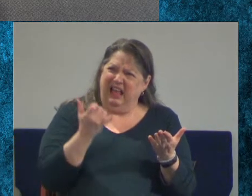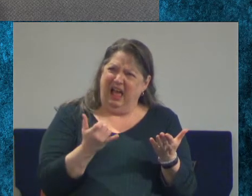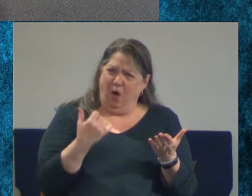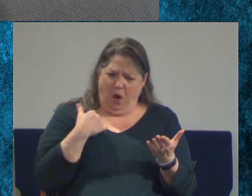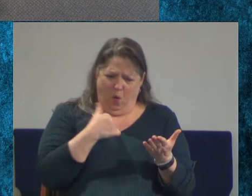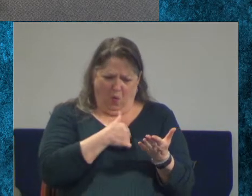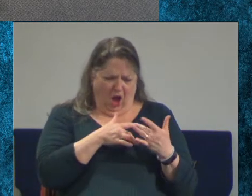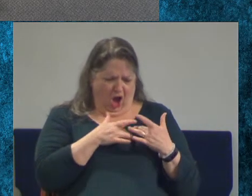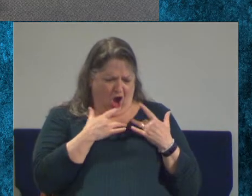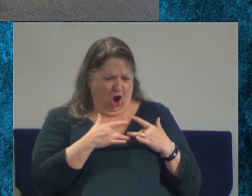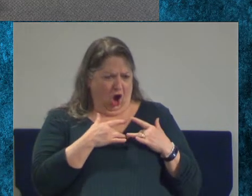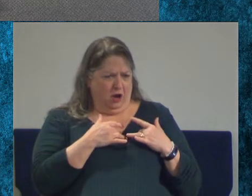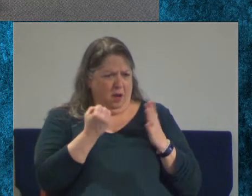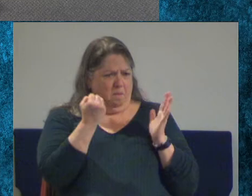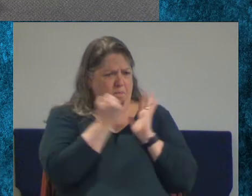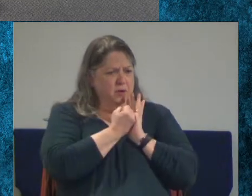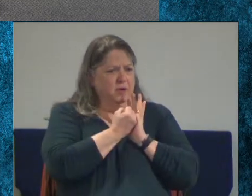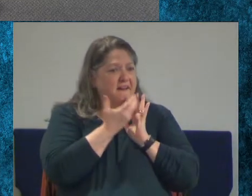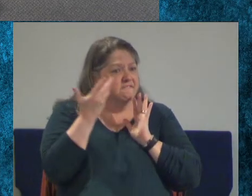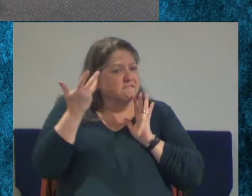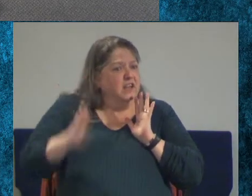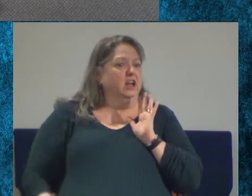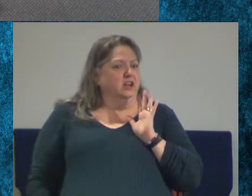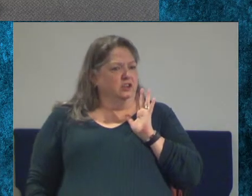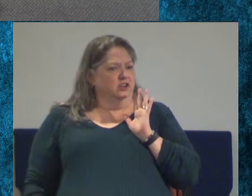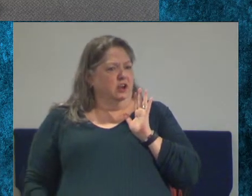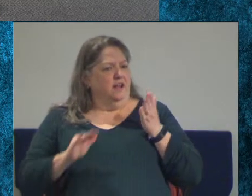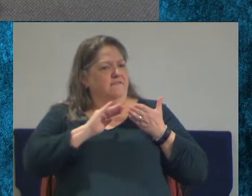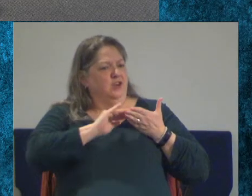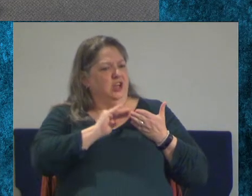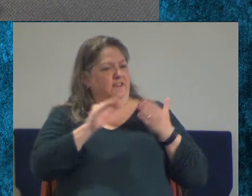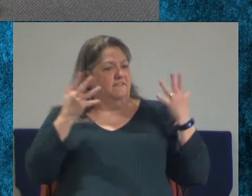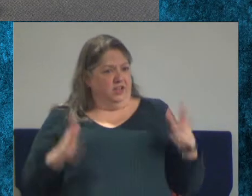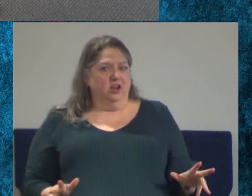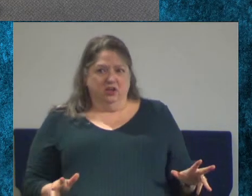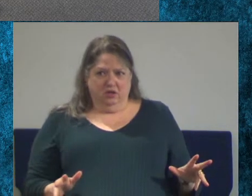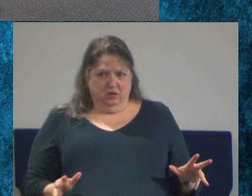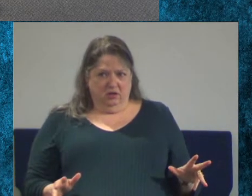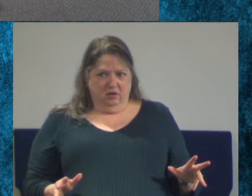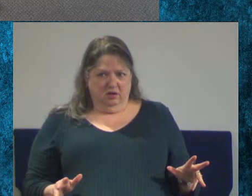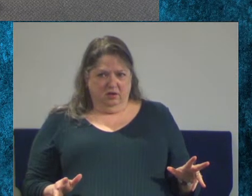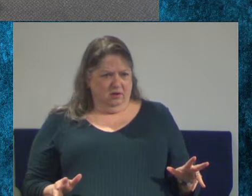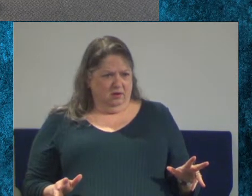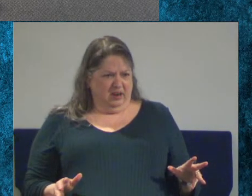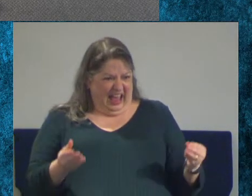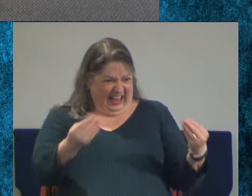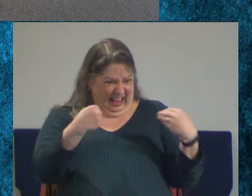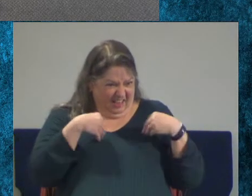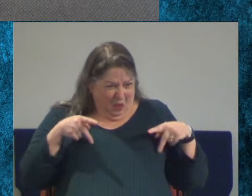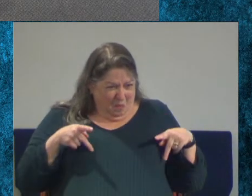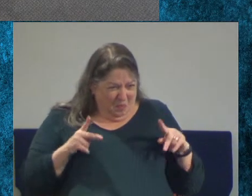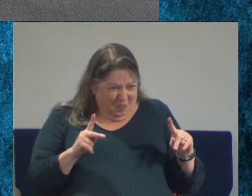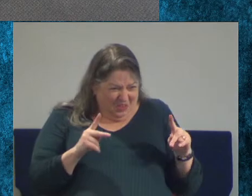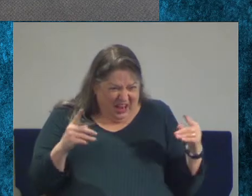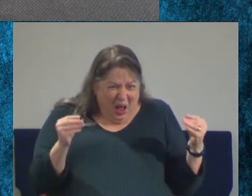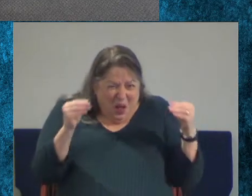of Jesus. Doesn't give us the license to sin. If anything, it gives us